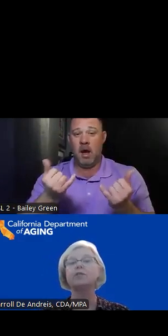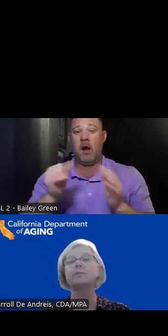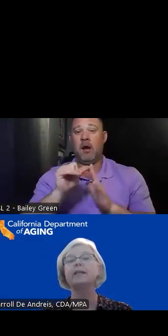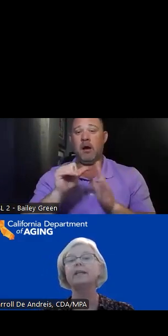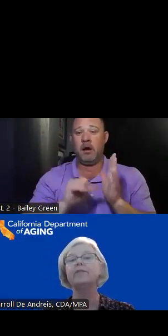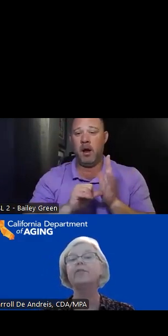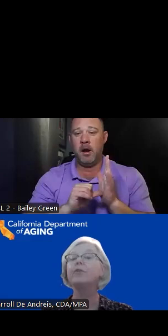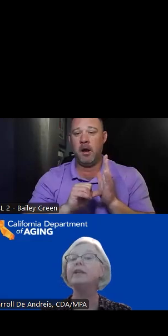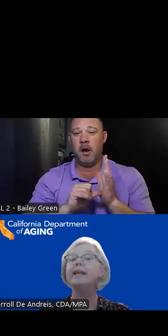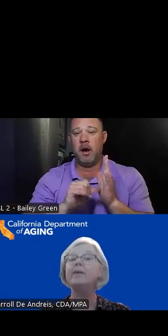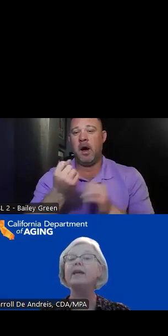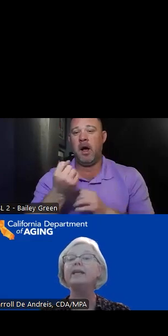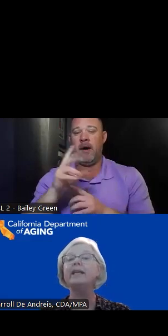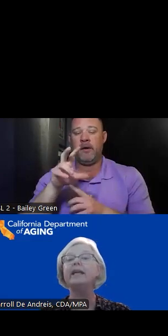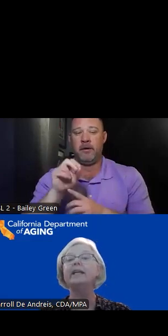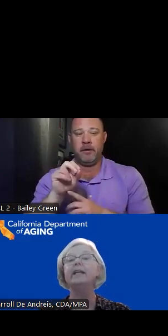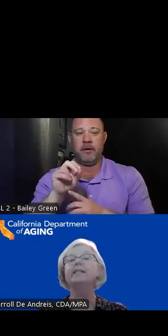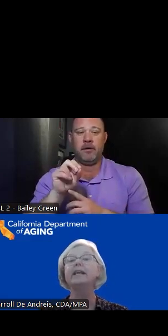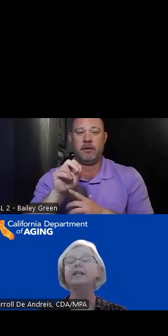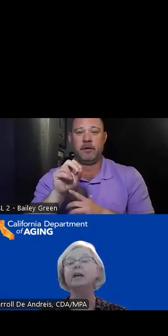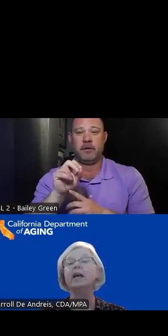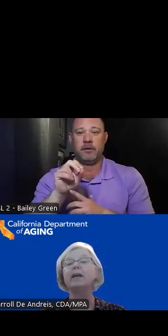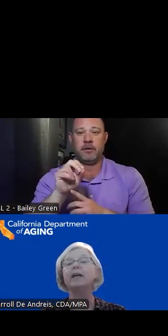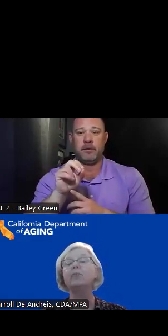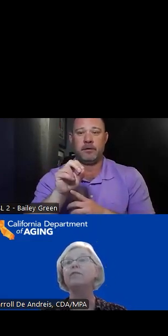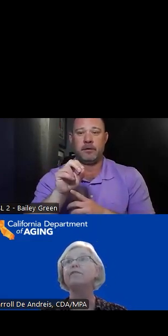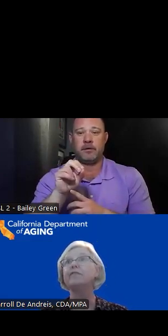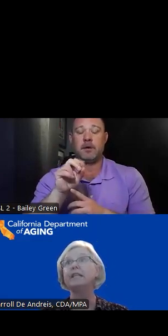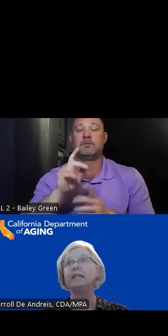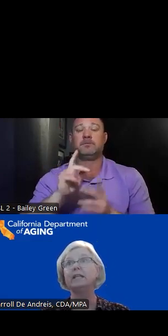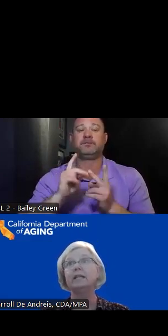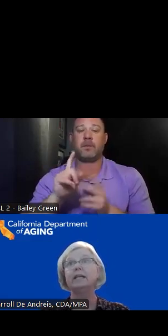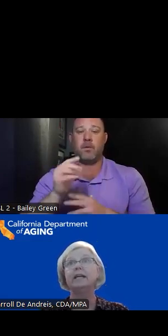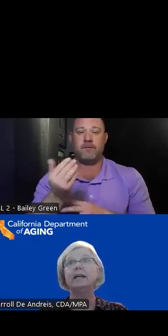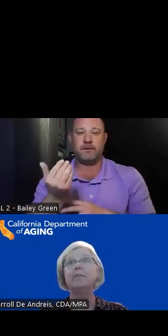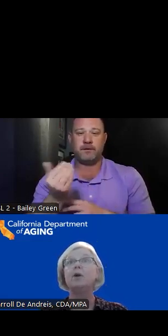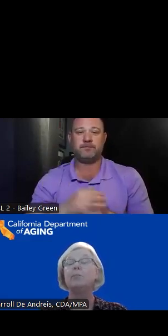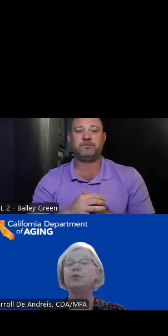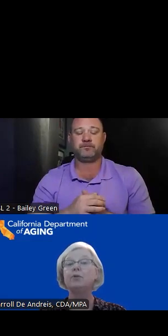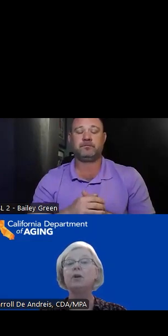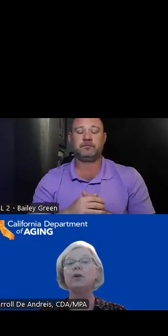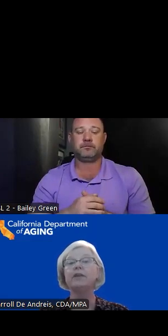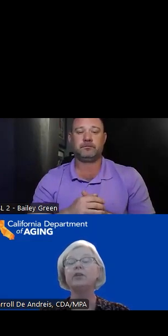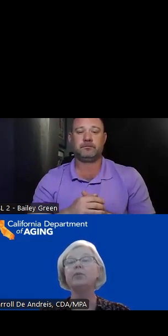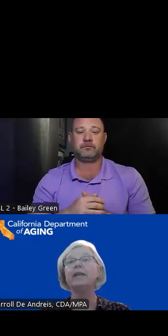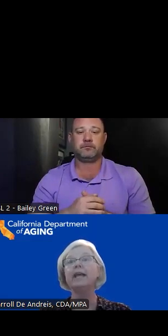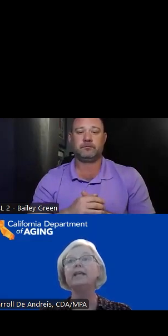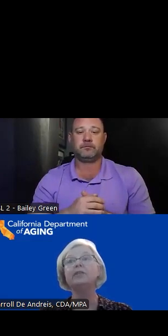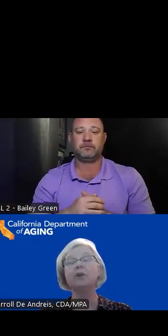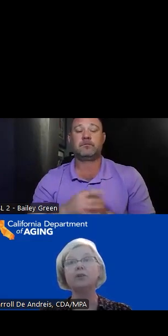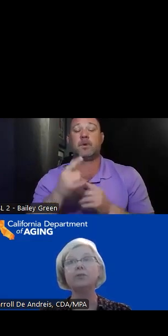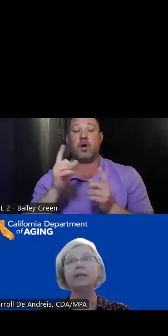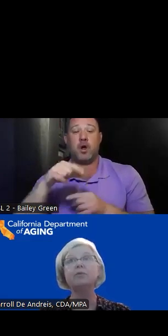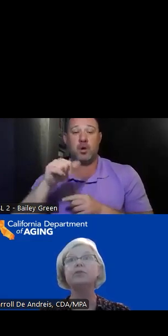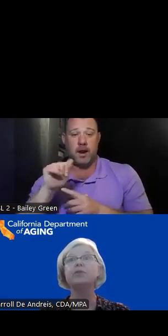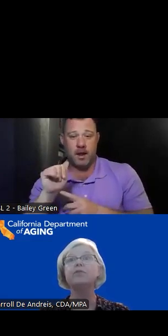is approximately at 11:30 a.m. and again a second time at 1:15. But the Q&A